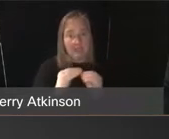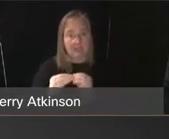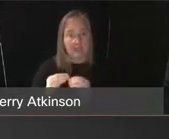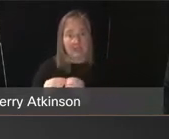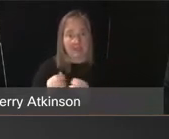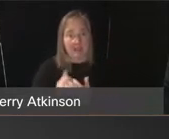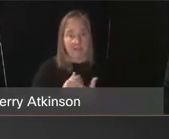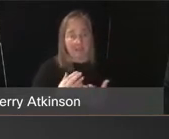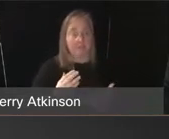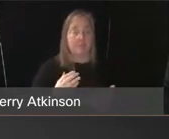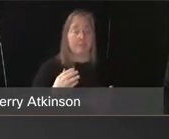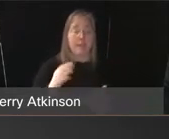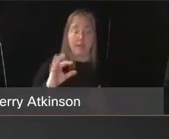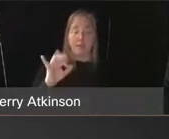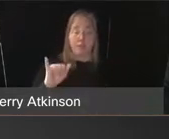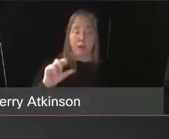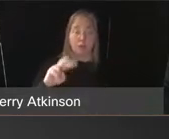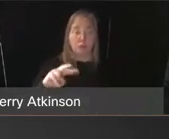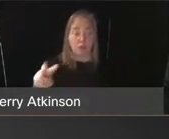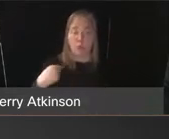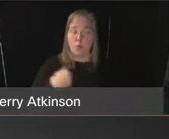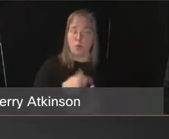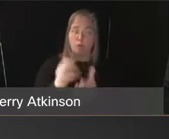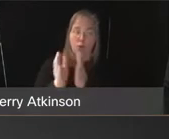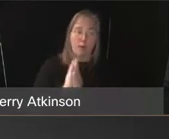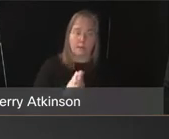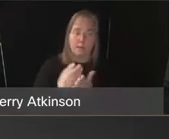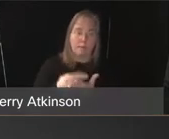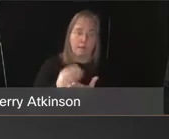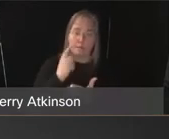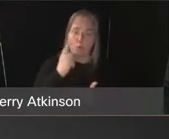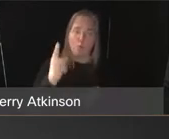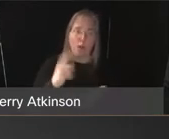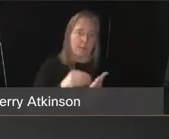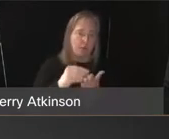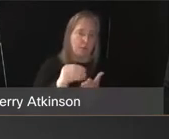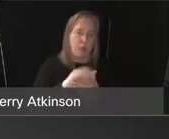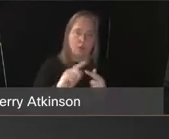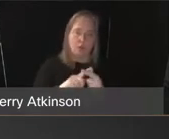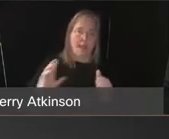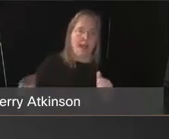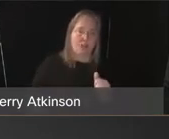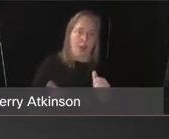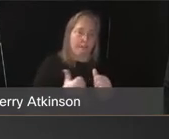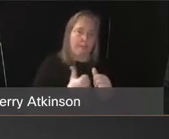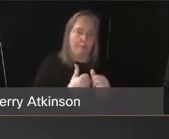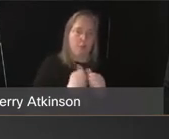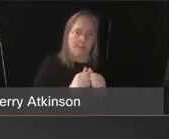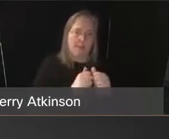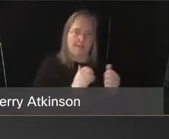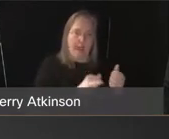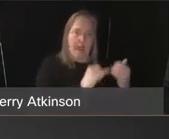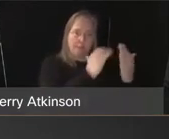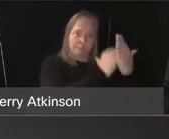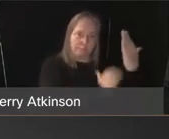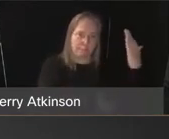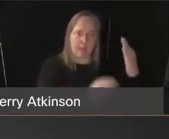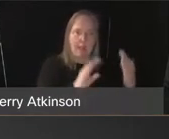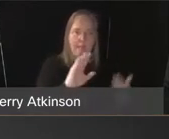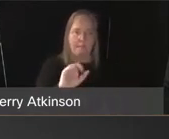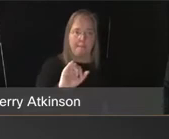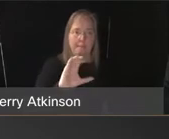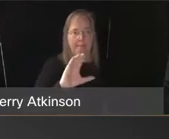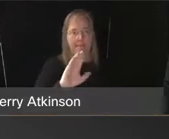fiscal year 22, we're requesting funding for $1 million to catch up with this backlog. Some other requests